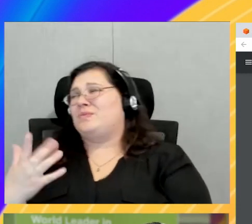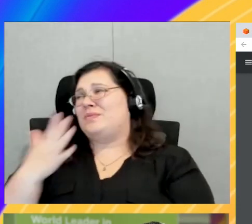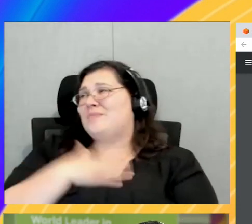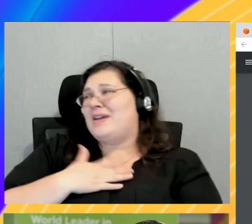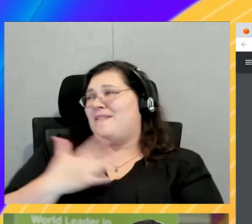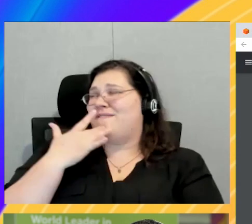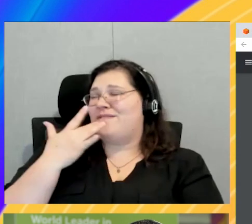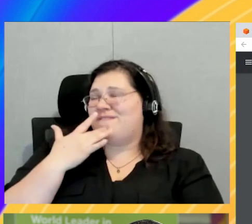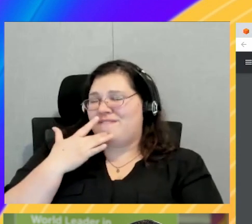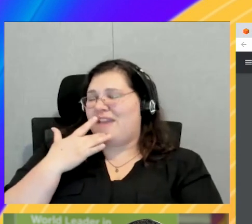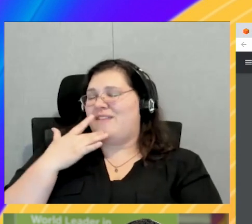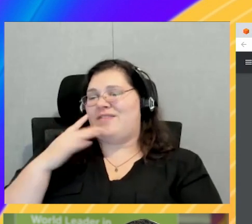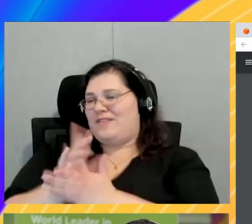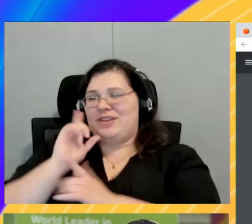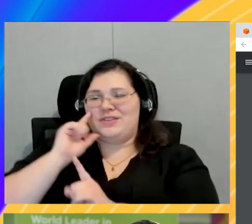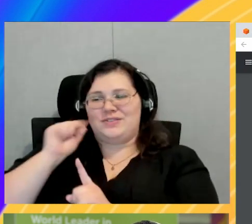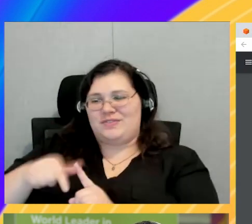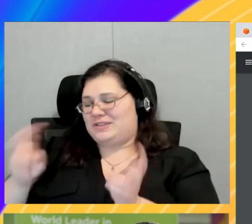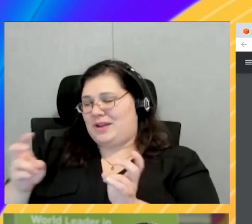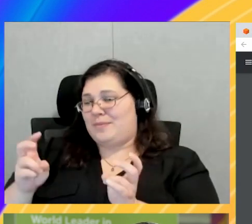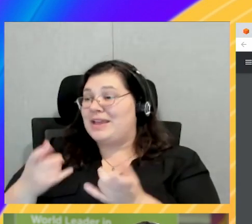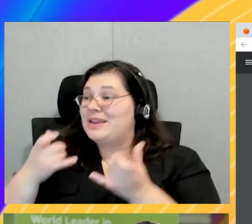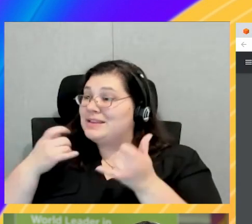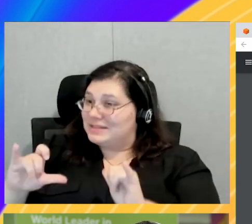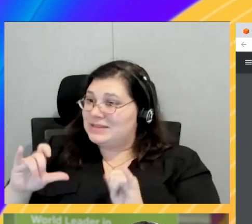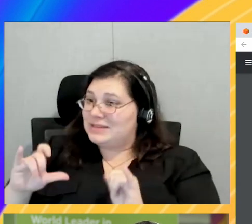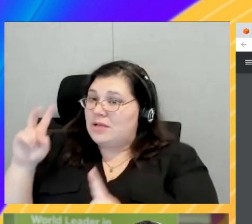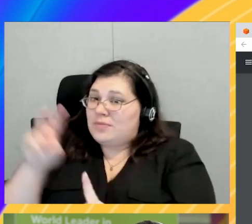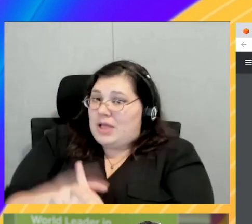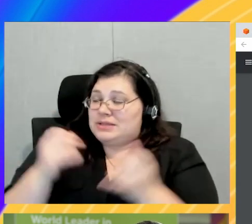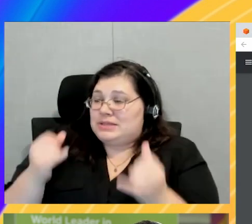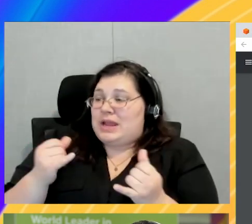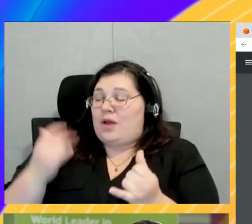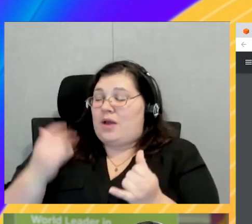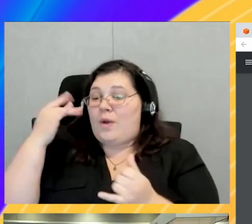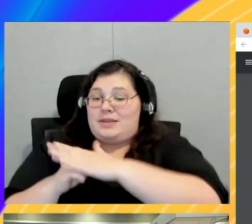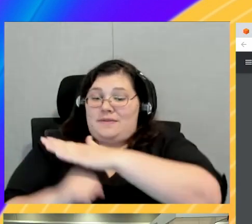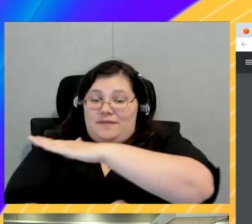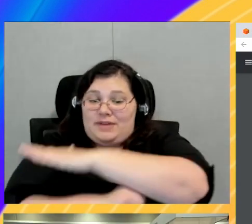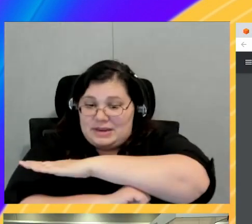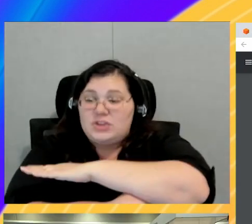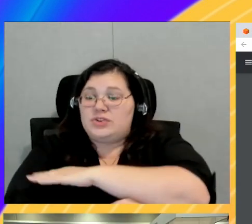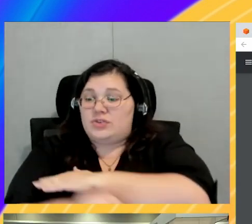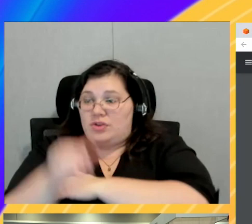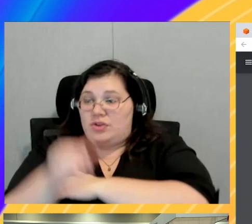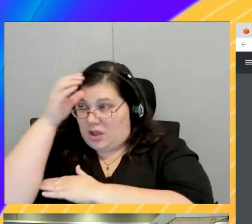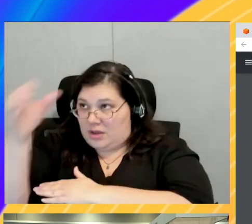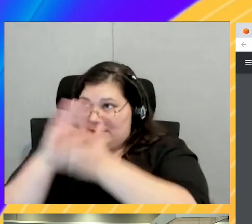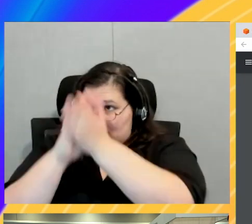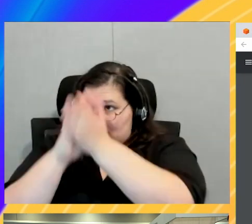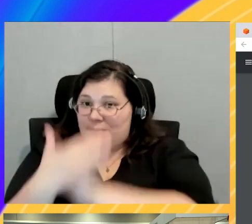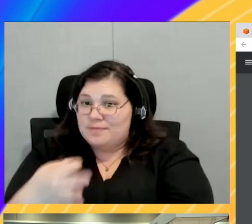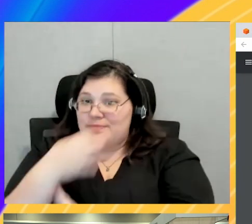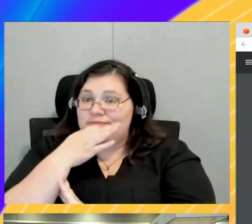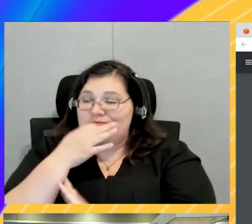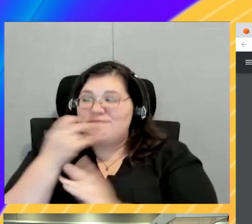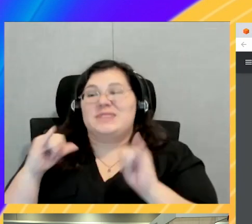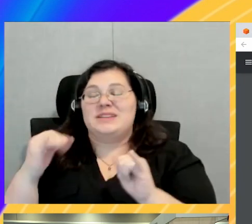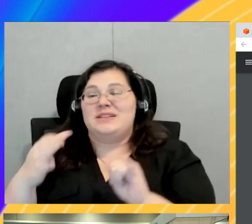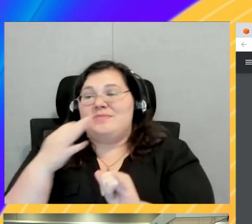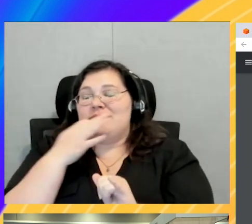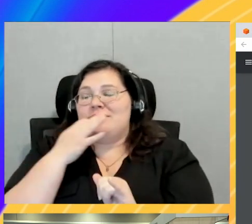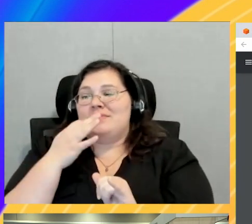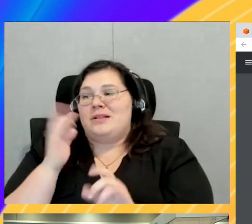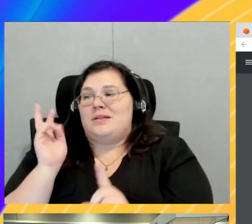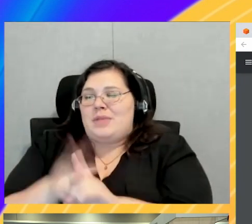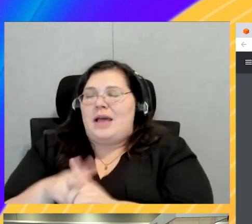because the foundational concepts of becoming a master still apply today, but you have to use 2012, 10, 17